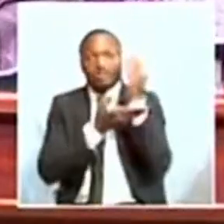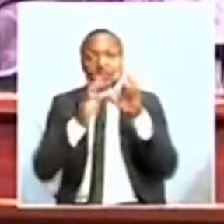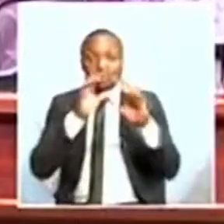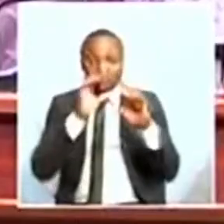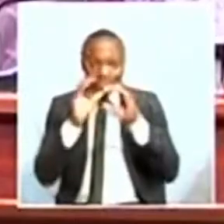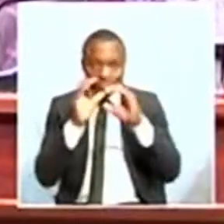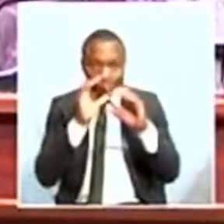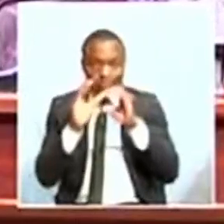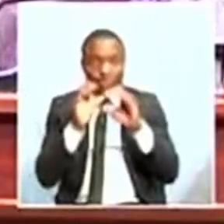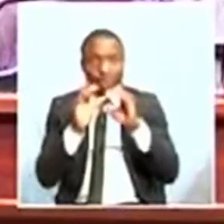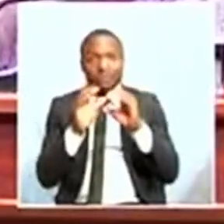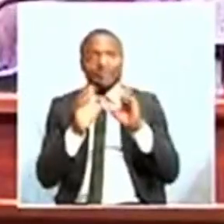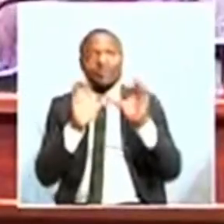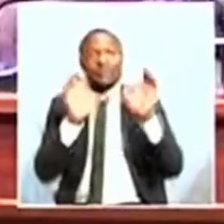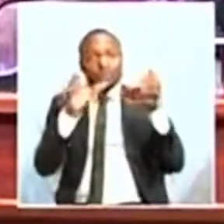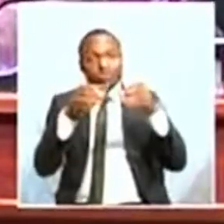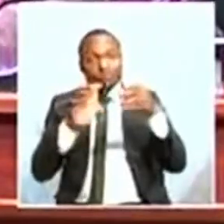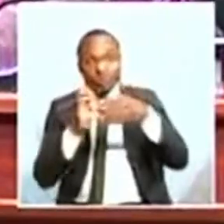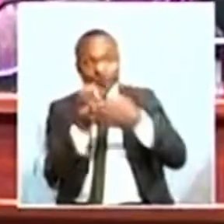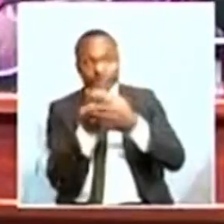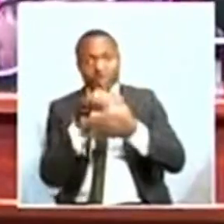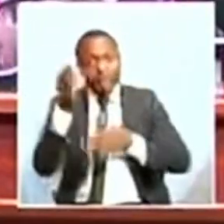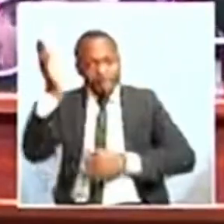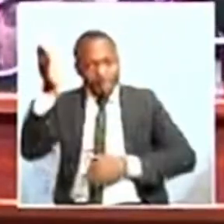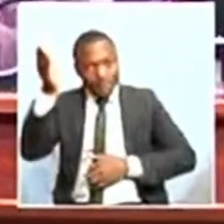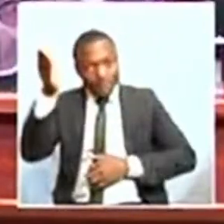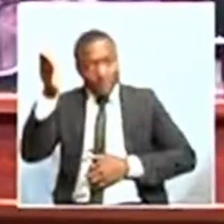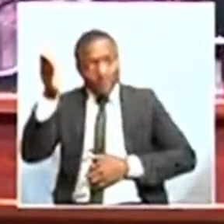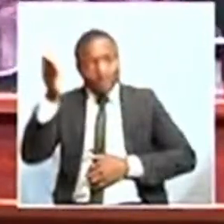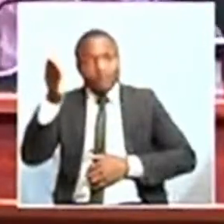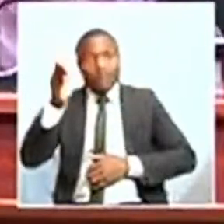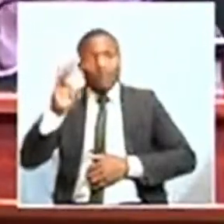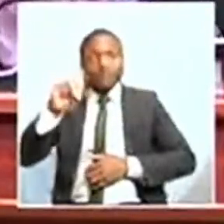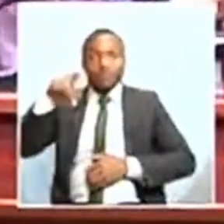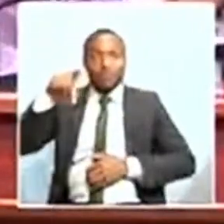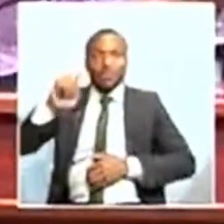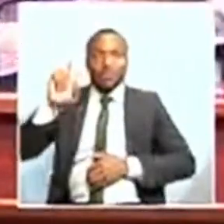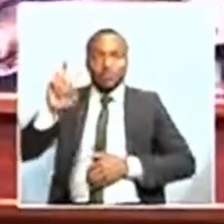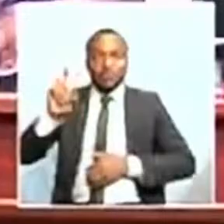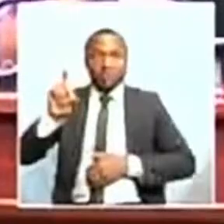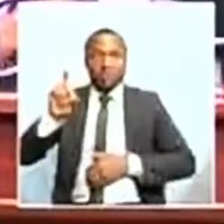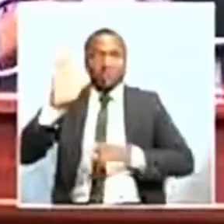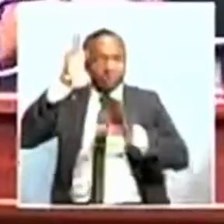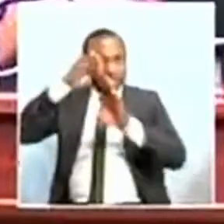communication and community engagement, sensitization on Mpox, targeting the public masses.